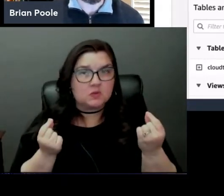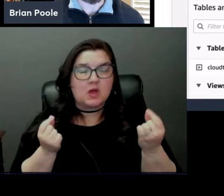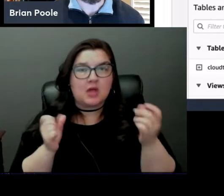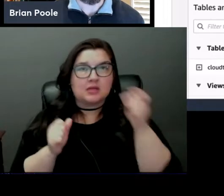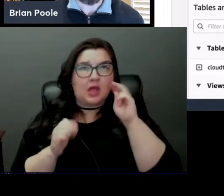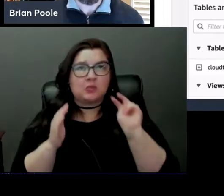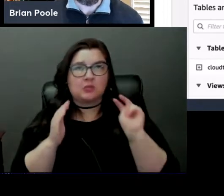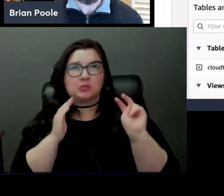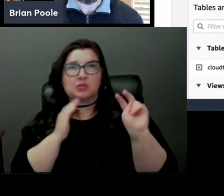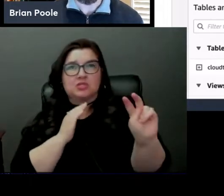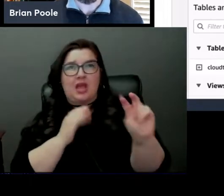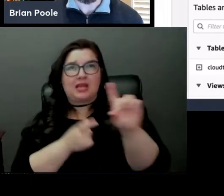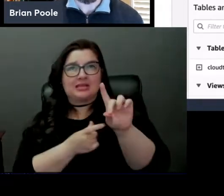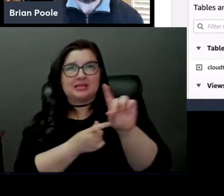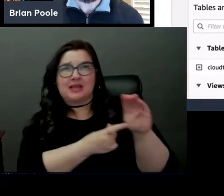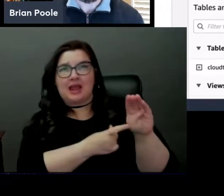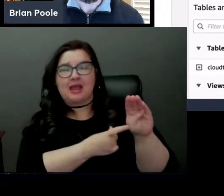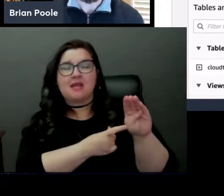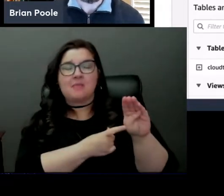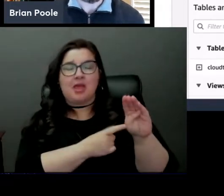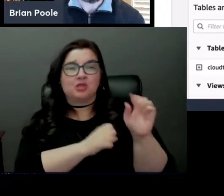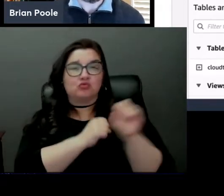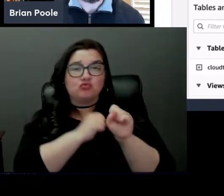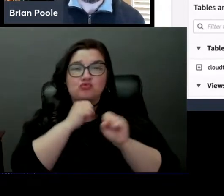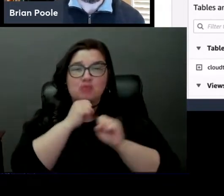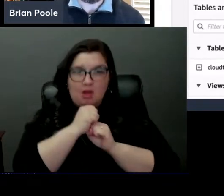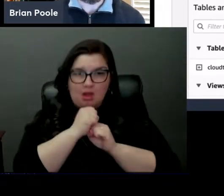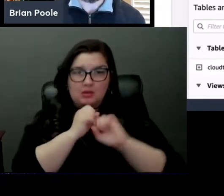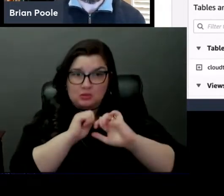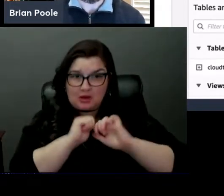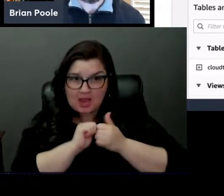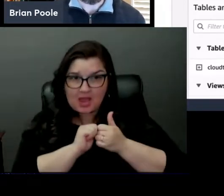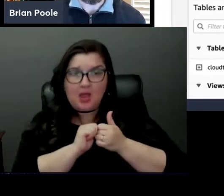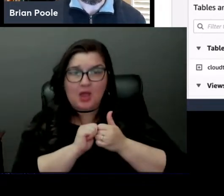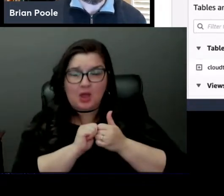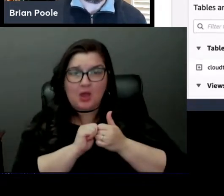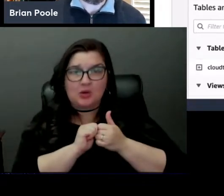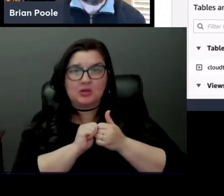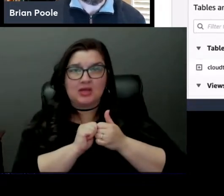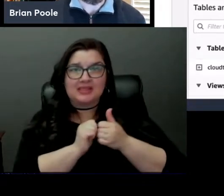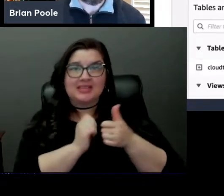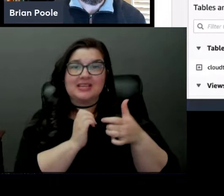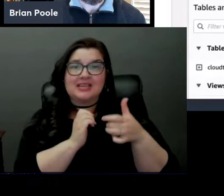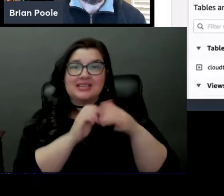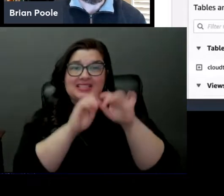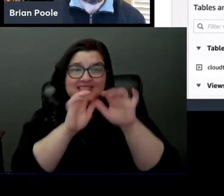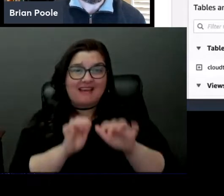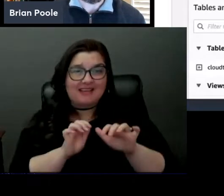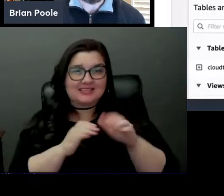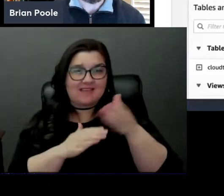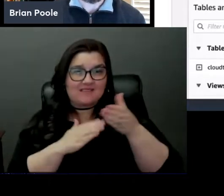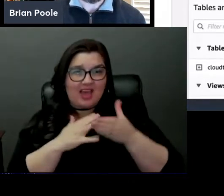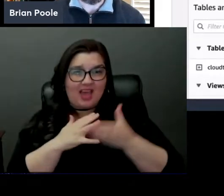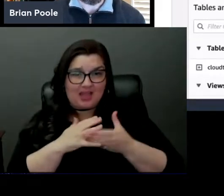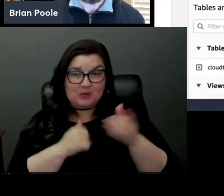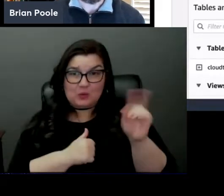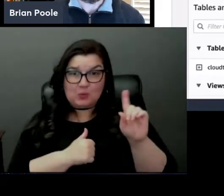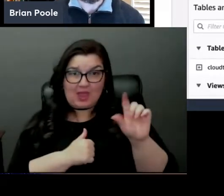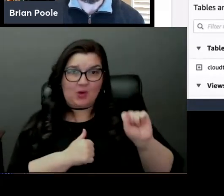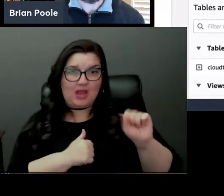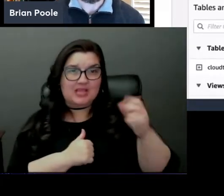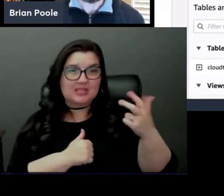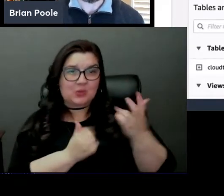database structure onto these text files in our S3 bucket. And once we've done